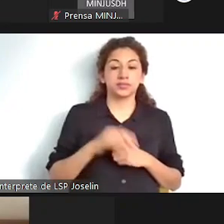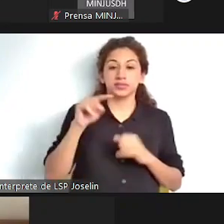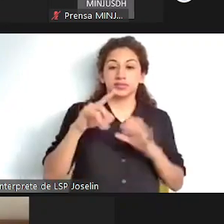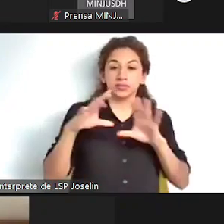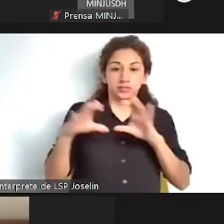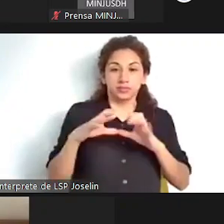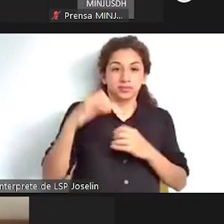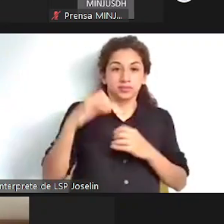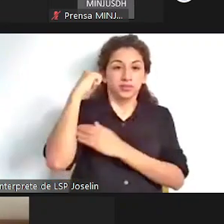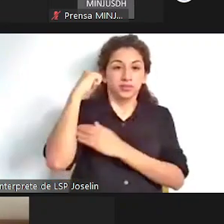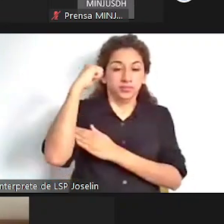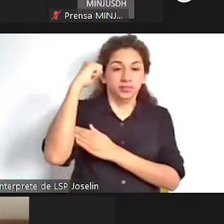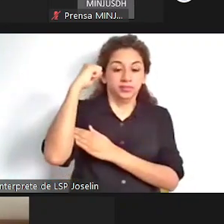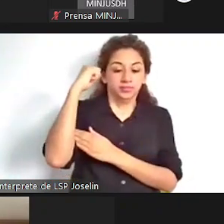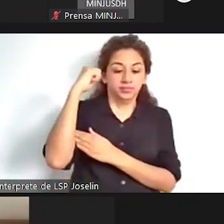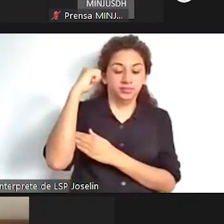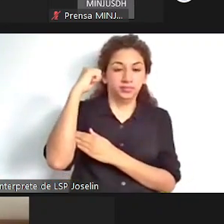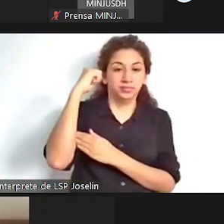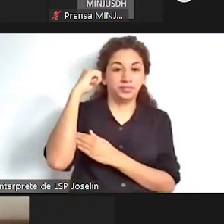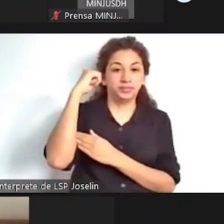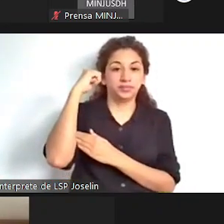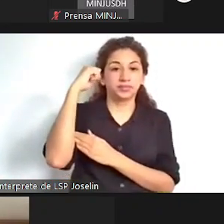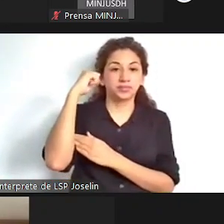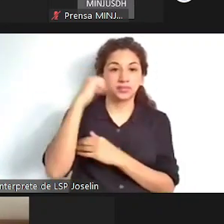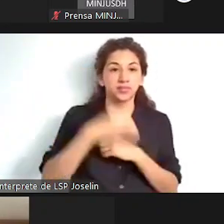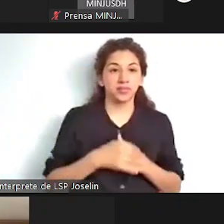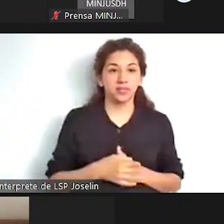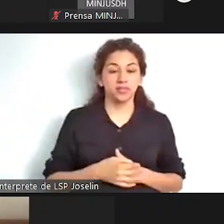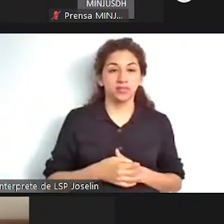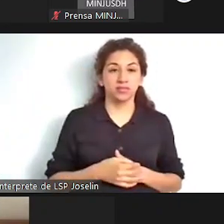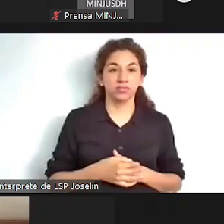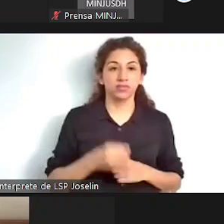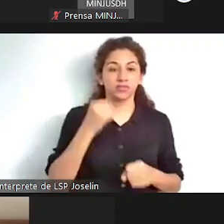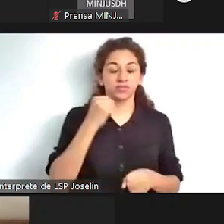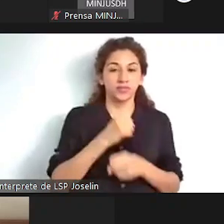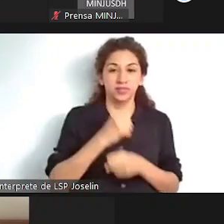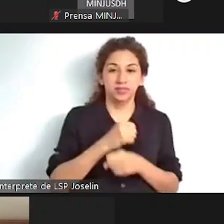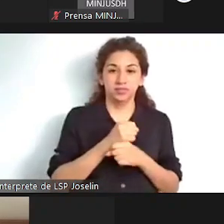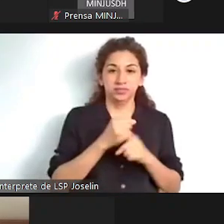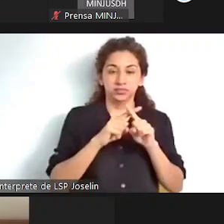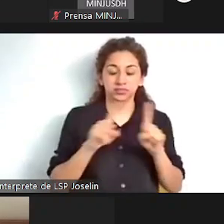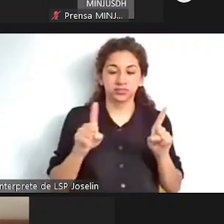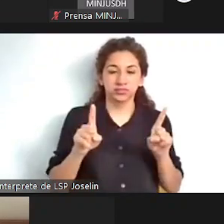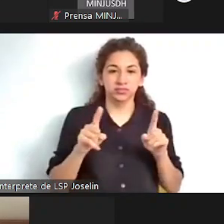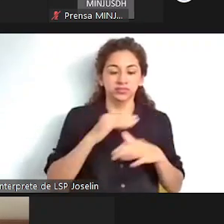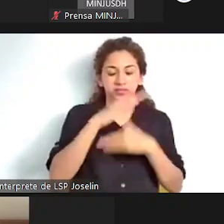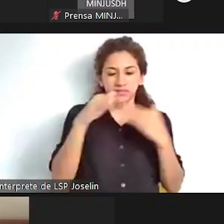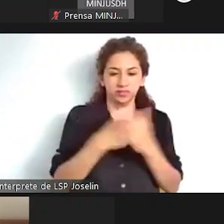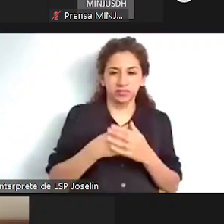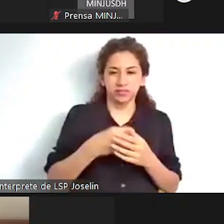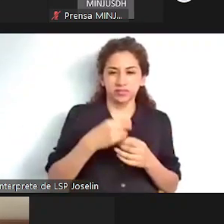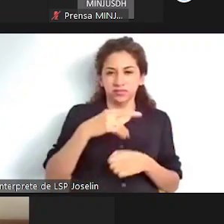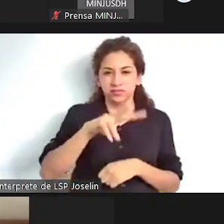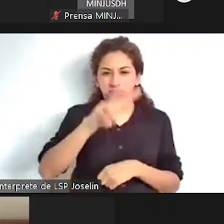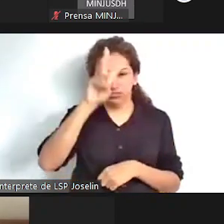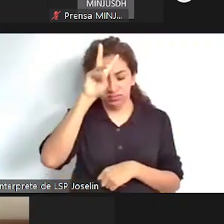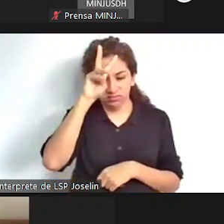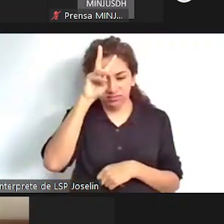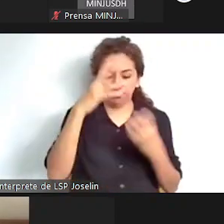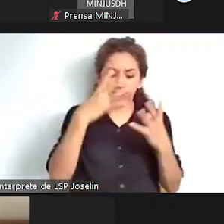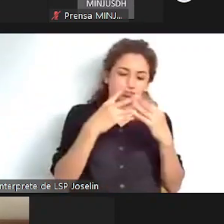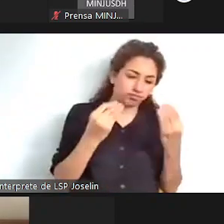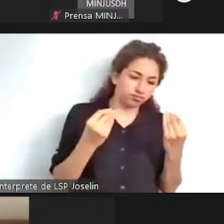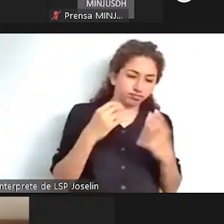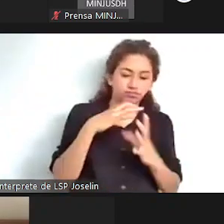as in on in as in any country everywhere in the world challenges of course exist especially with respect to